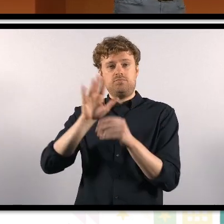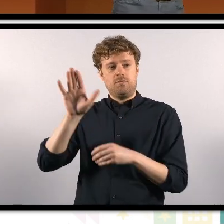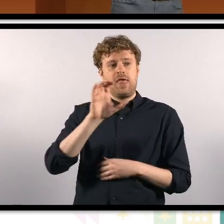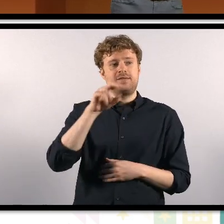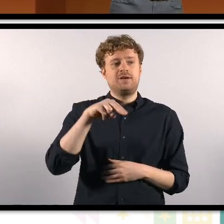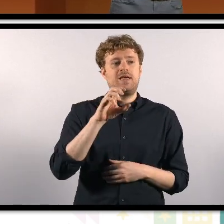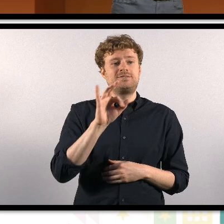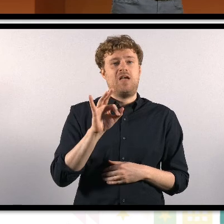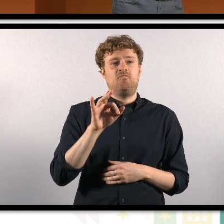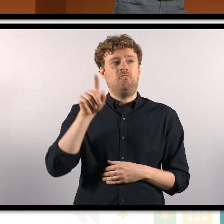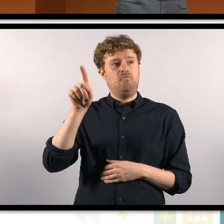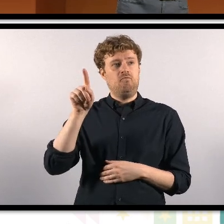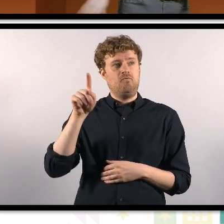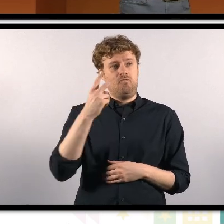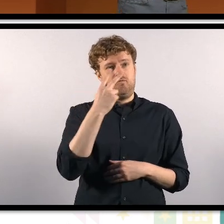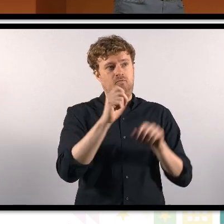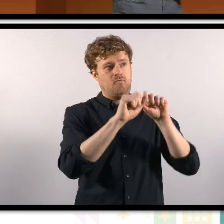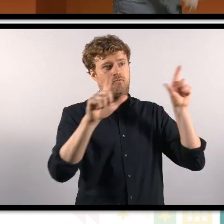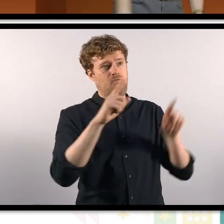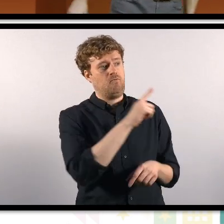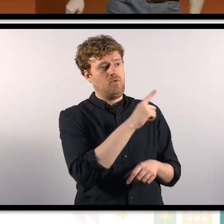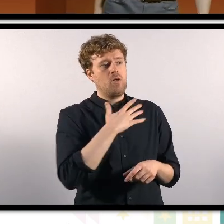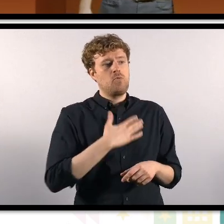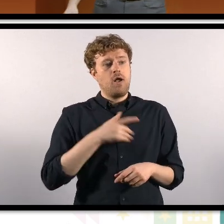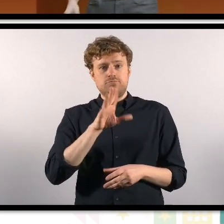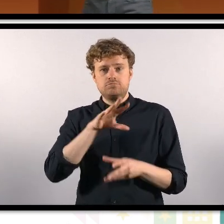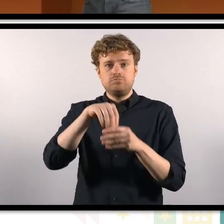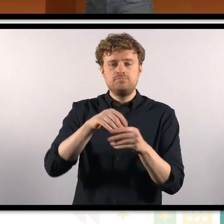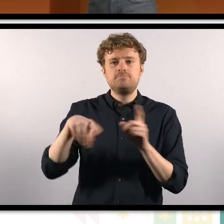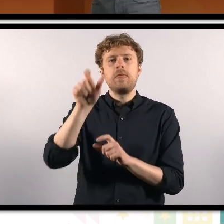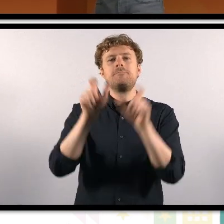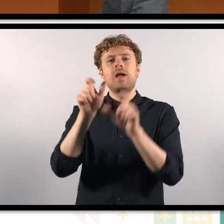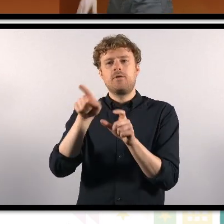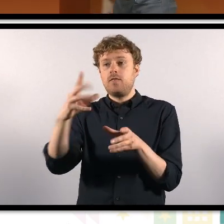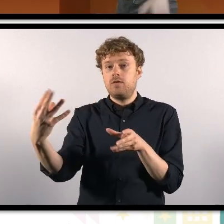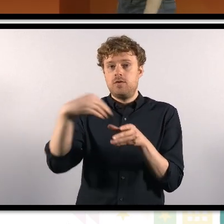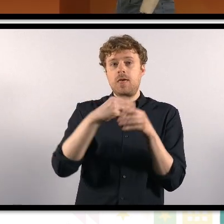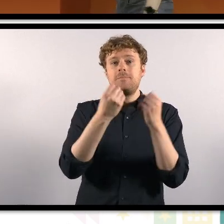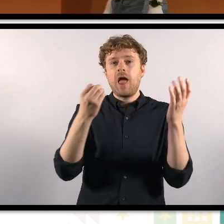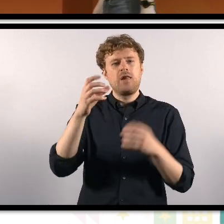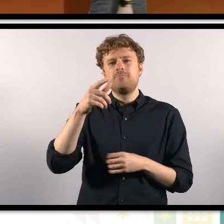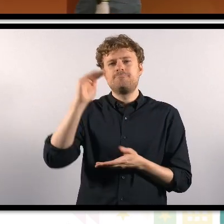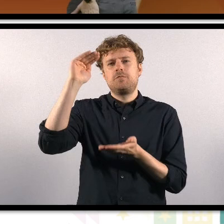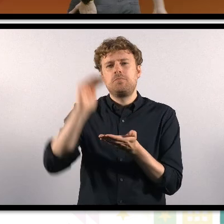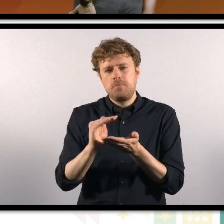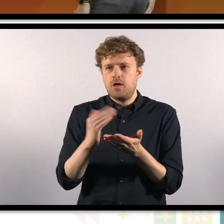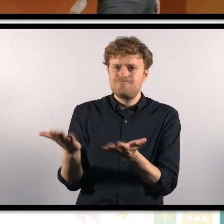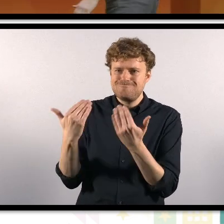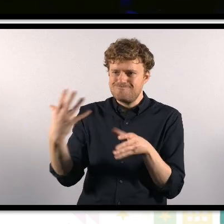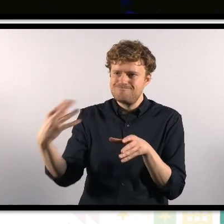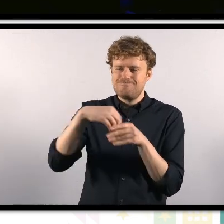So underrepresented groups, if you want to be part of the mentorship program, please sign up. Thank you, everybody. Enjoy your KubeCon.